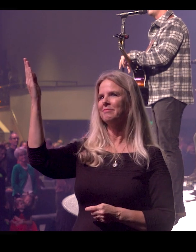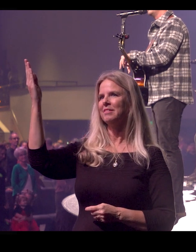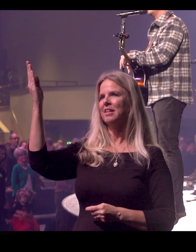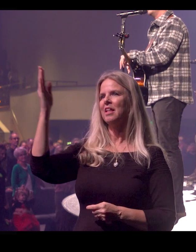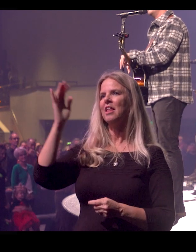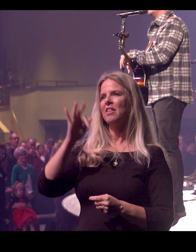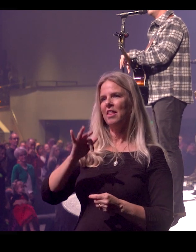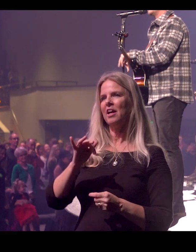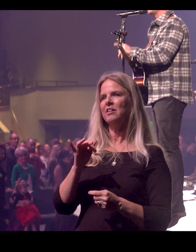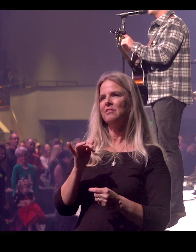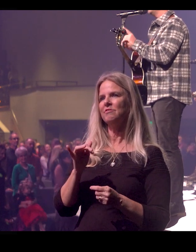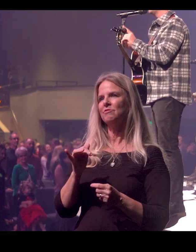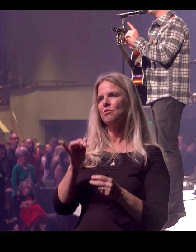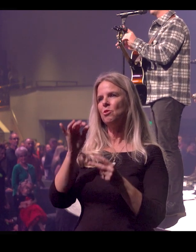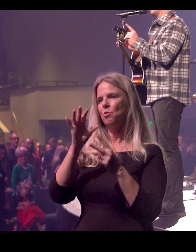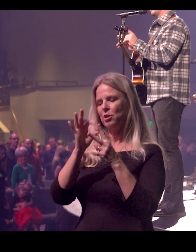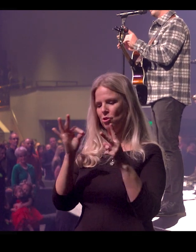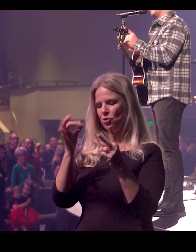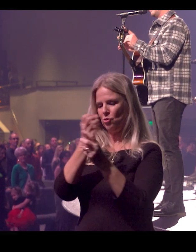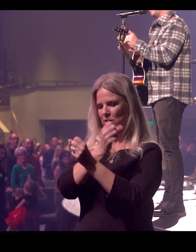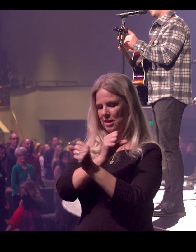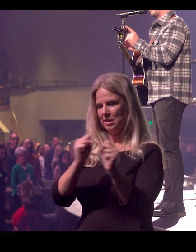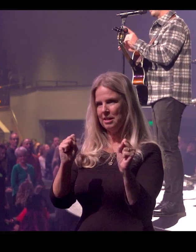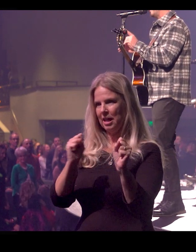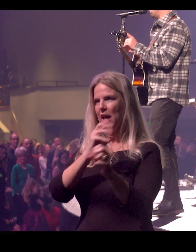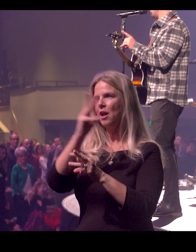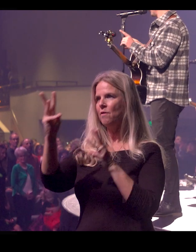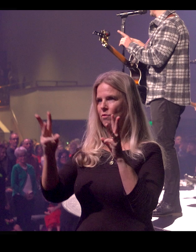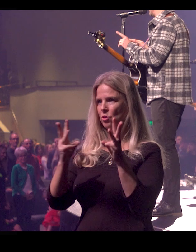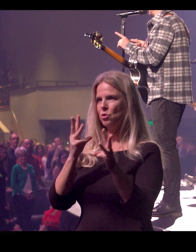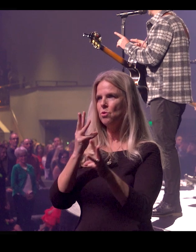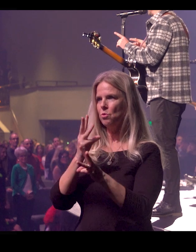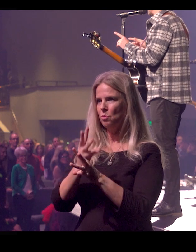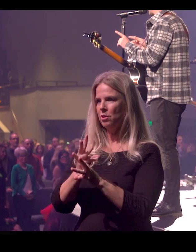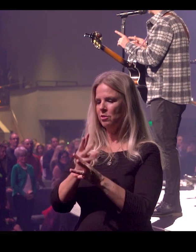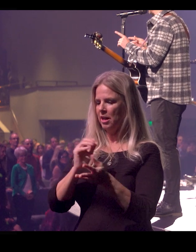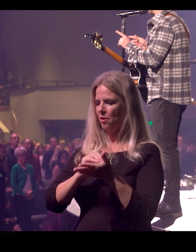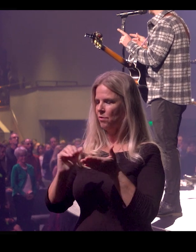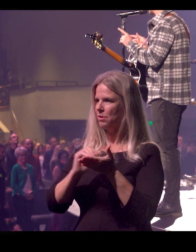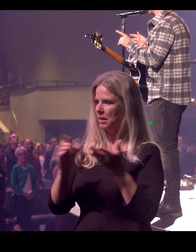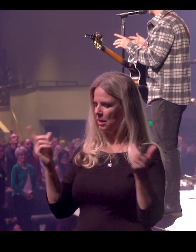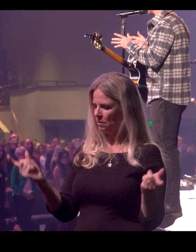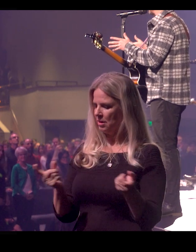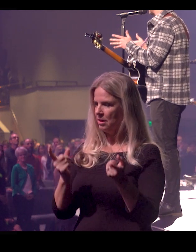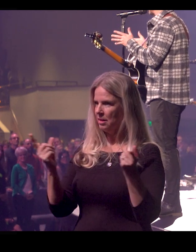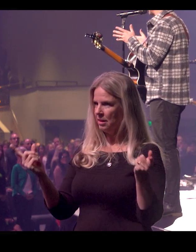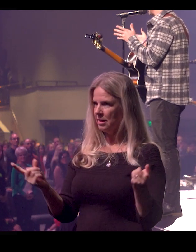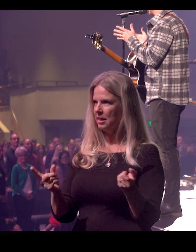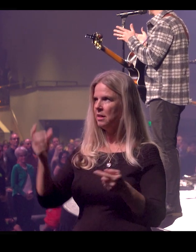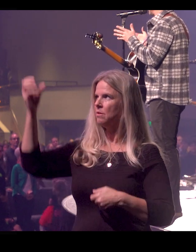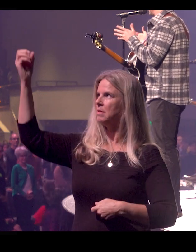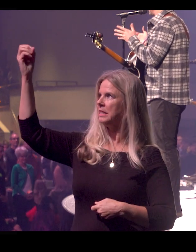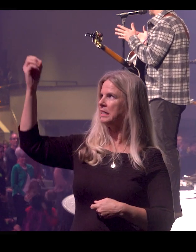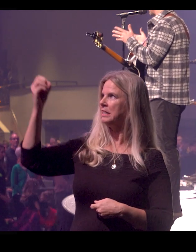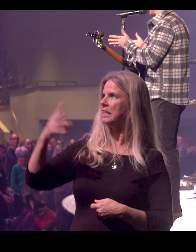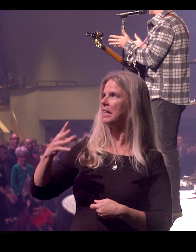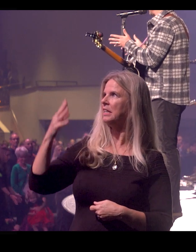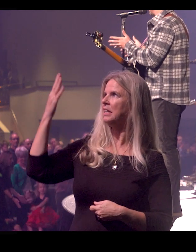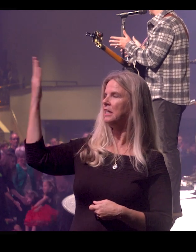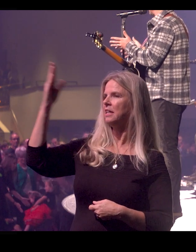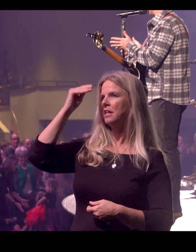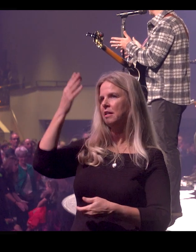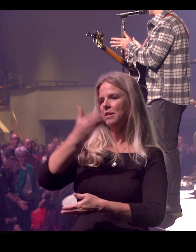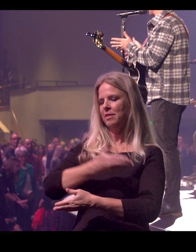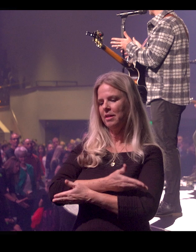sin by sending His Son Jesus as a baby. Fully human and fully